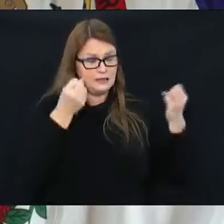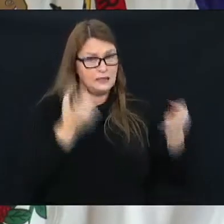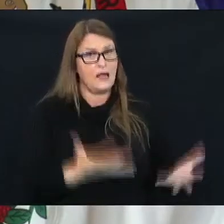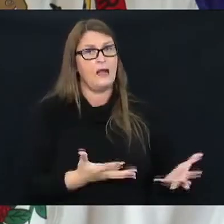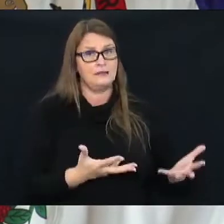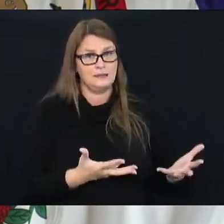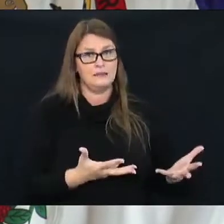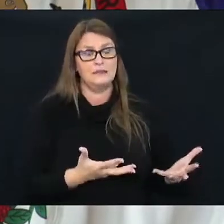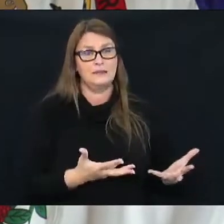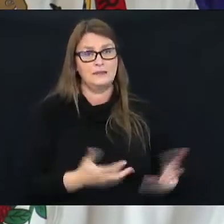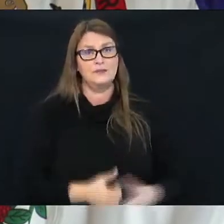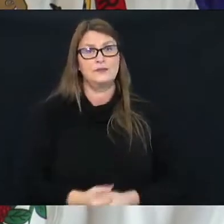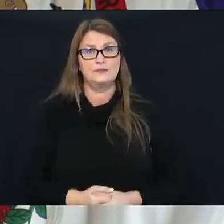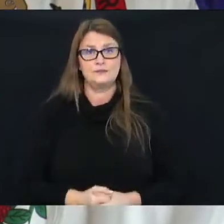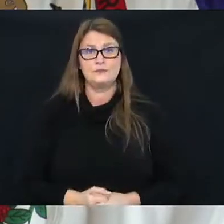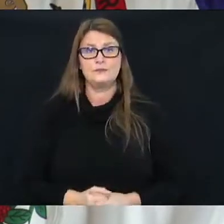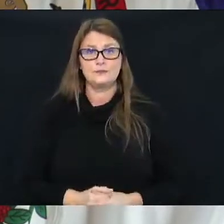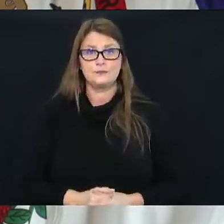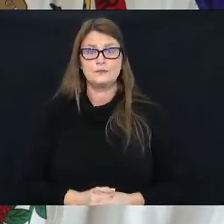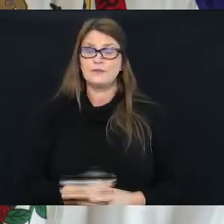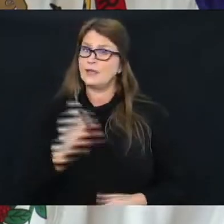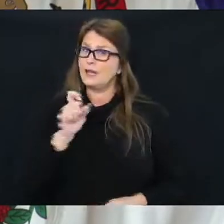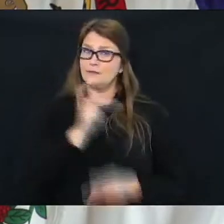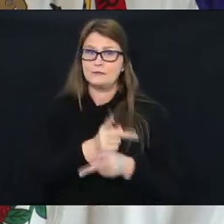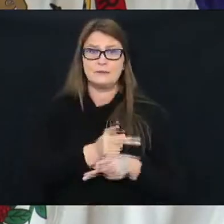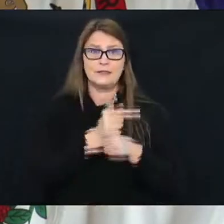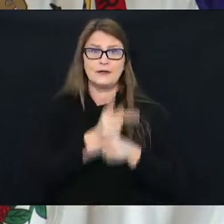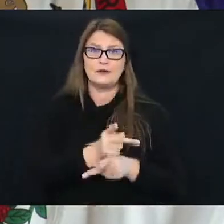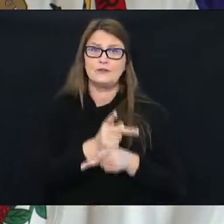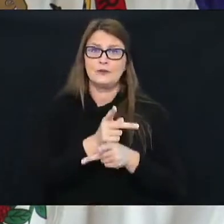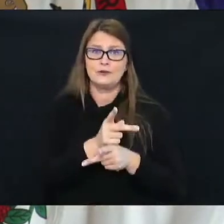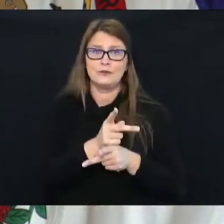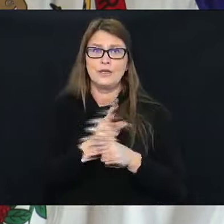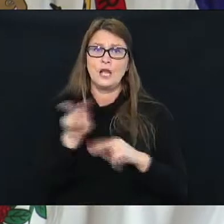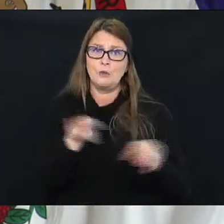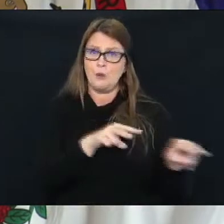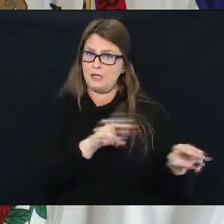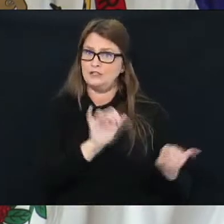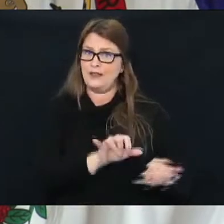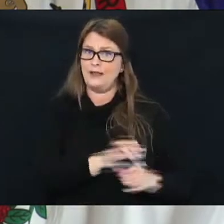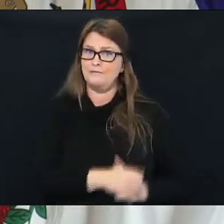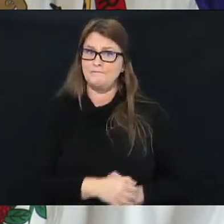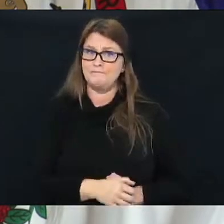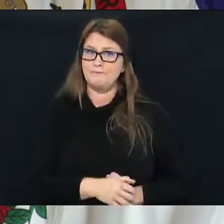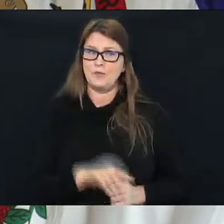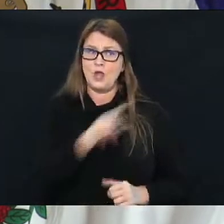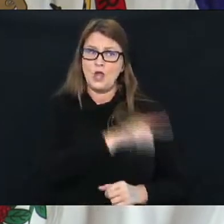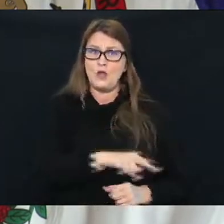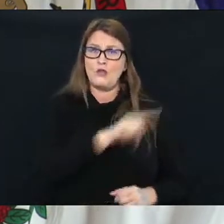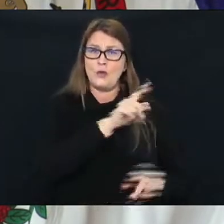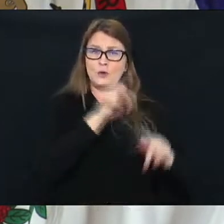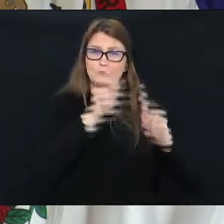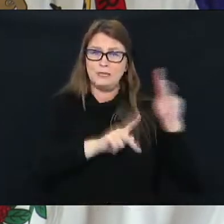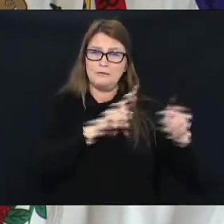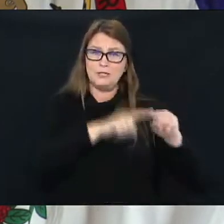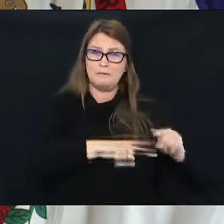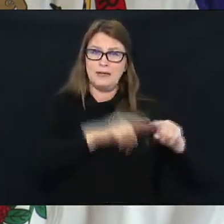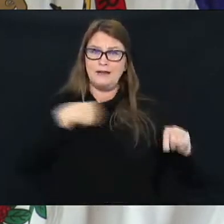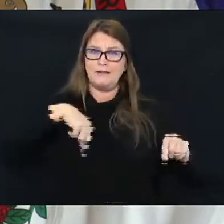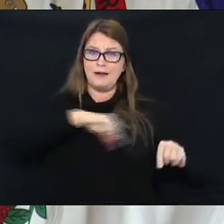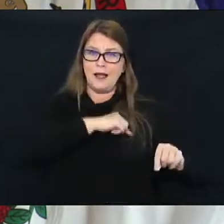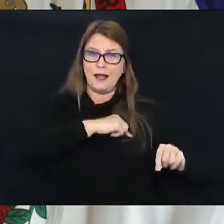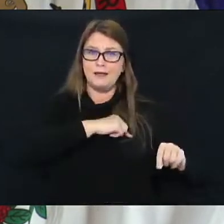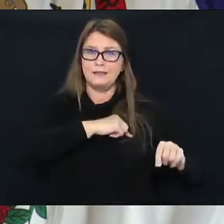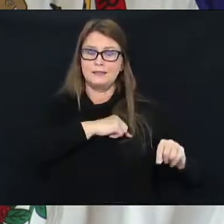lot. We got to really, really watch because, these folks really depend on us, really,